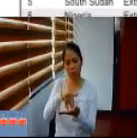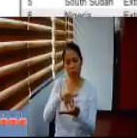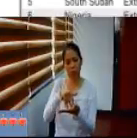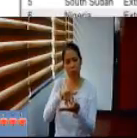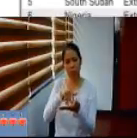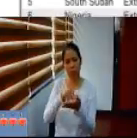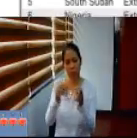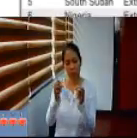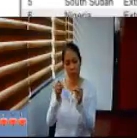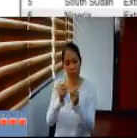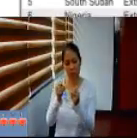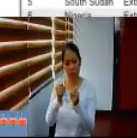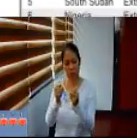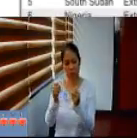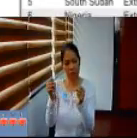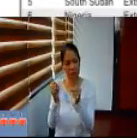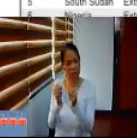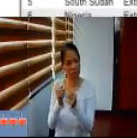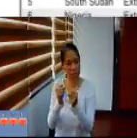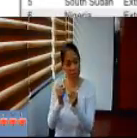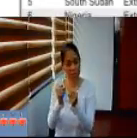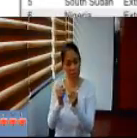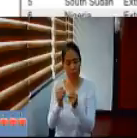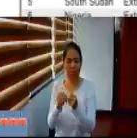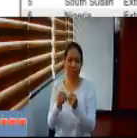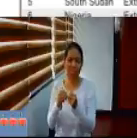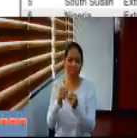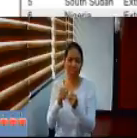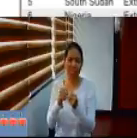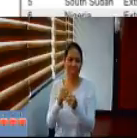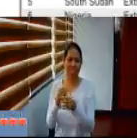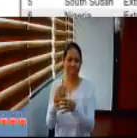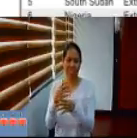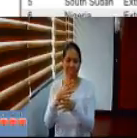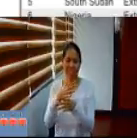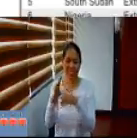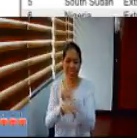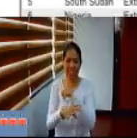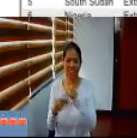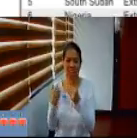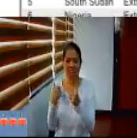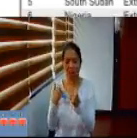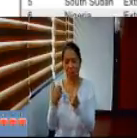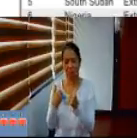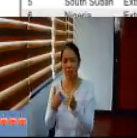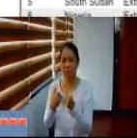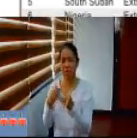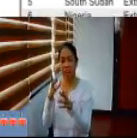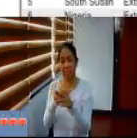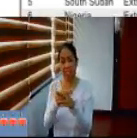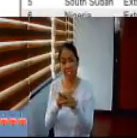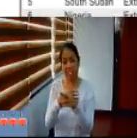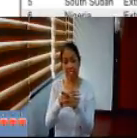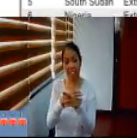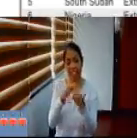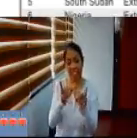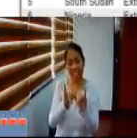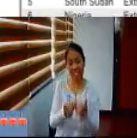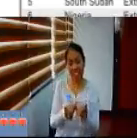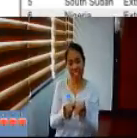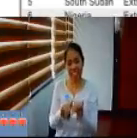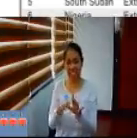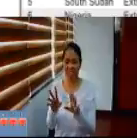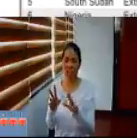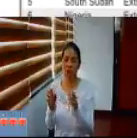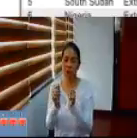Meron po kasi yung size na parang sakto lang. We are a regular-sized country with a regular-sized